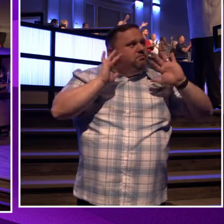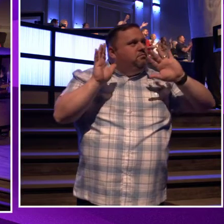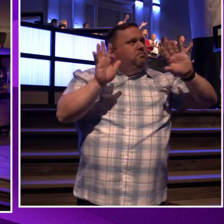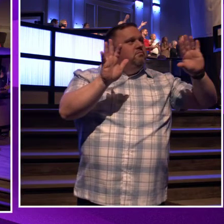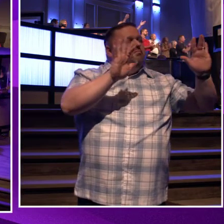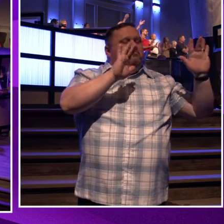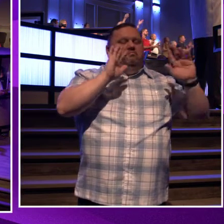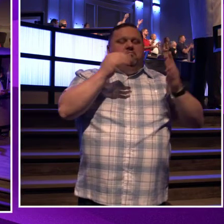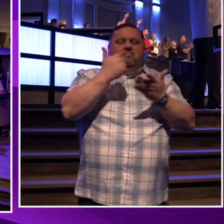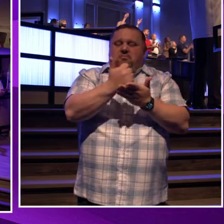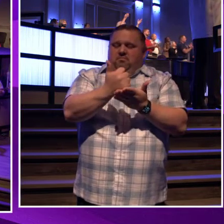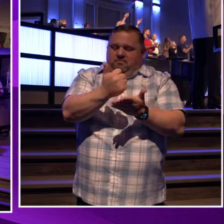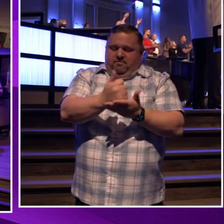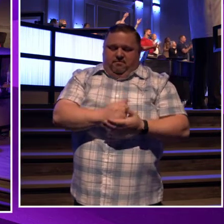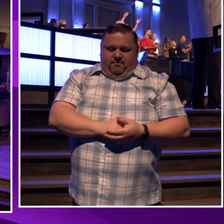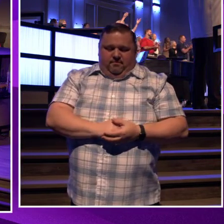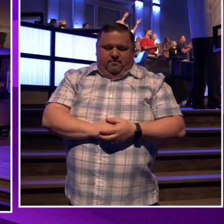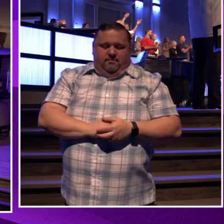Hallelujah.